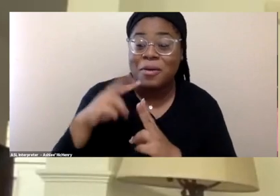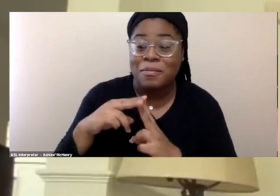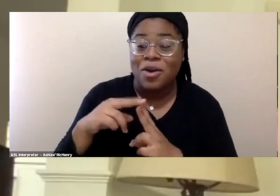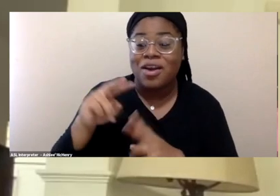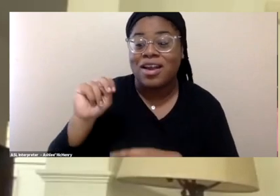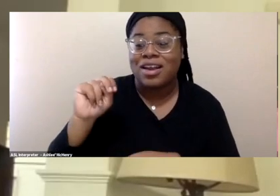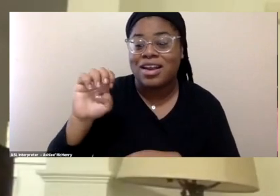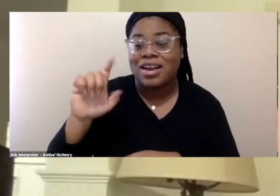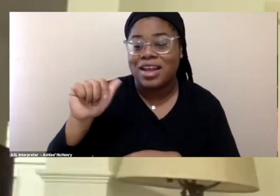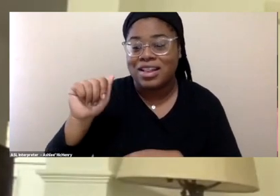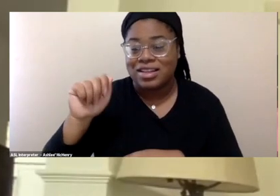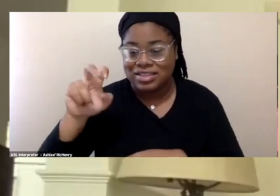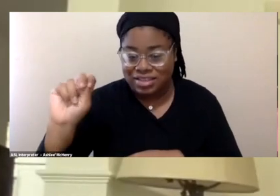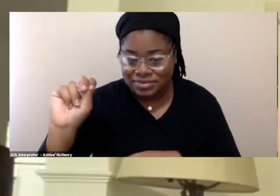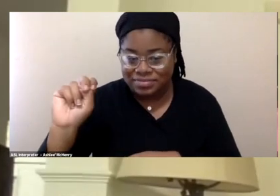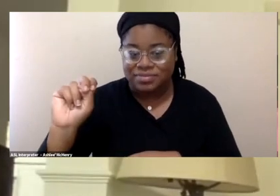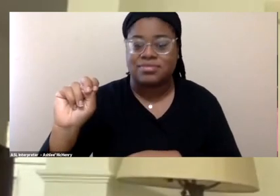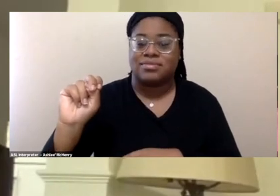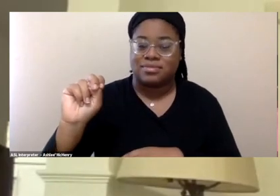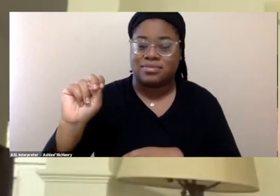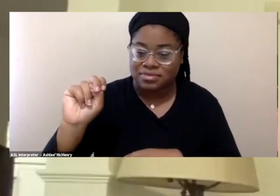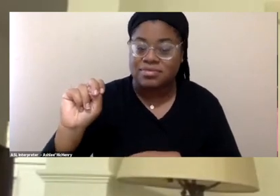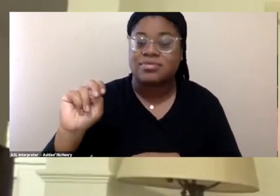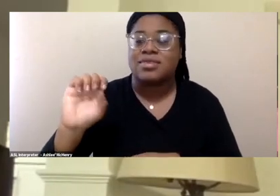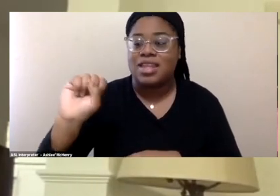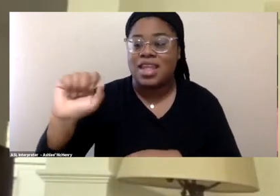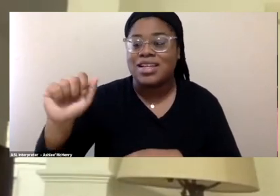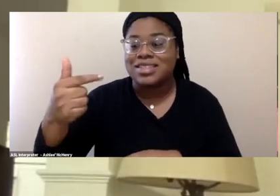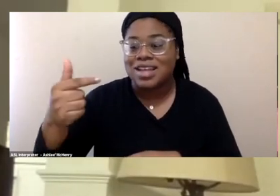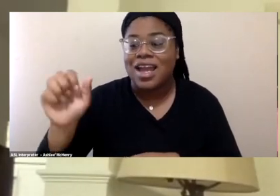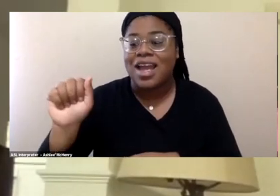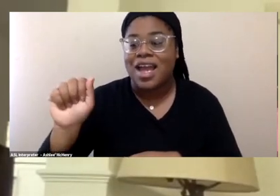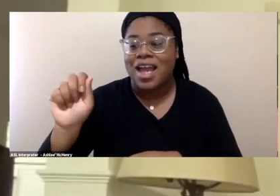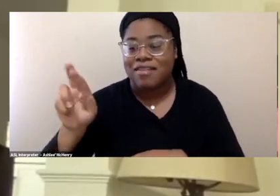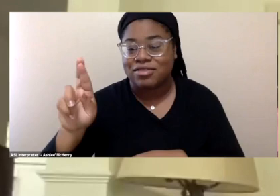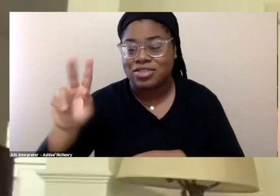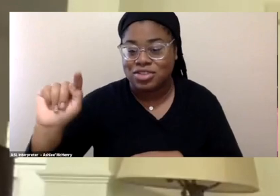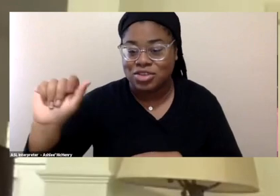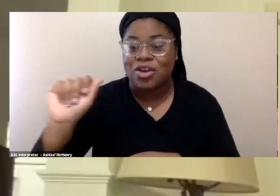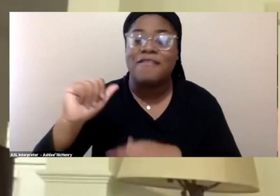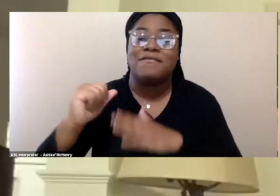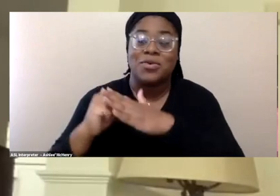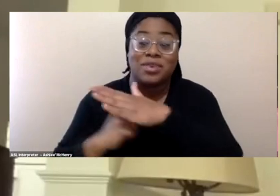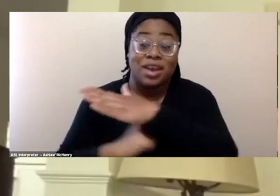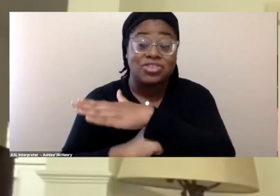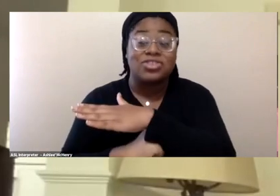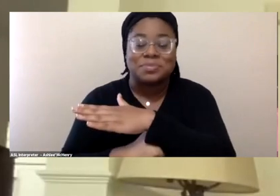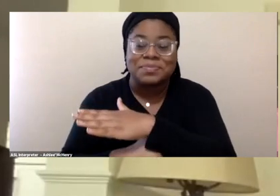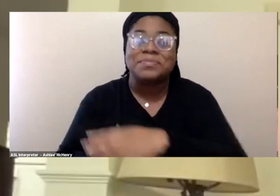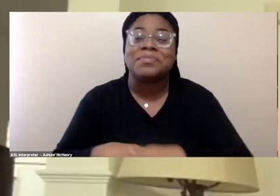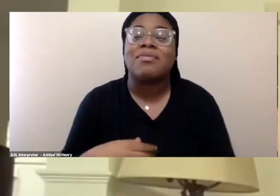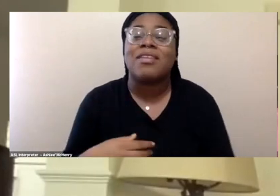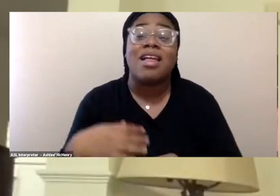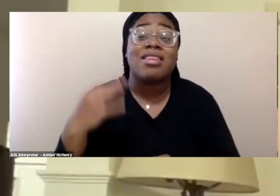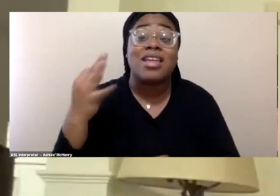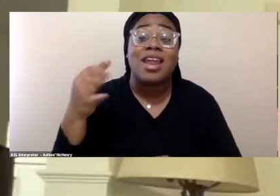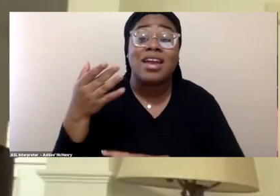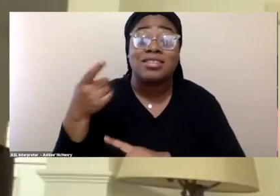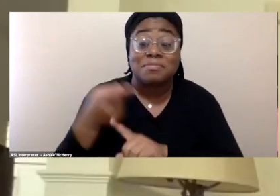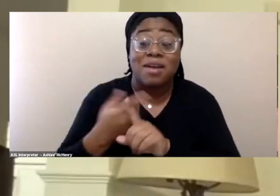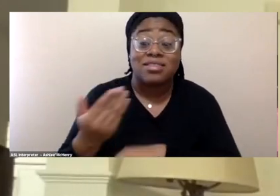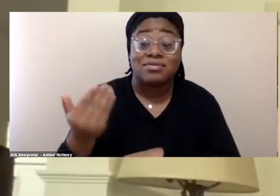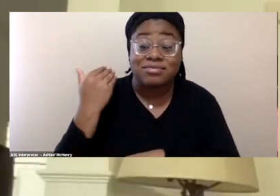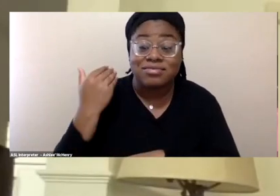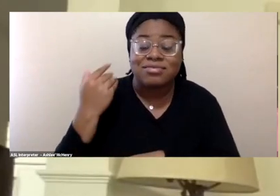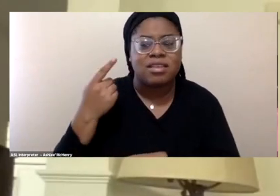Nielsen, USC Viterbi, and the SAG-AFTRA Foundation. So if the past 19 months have taught us anything, it's